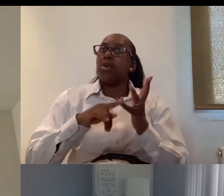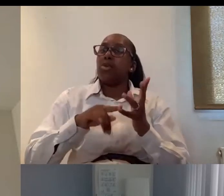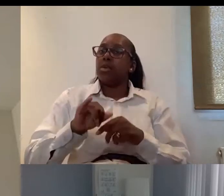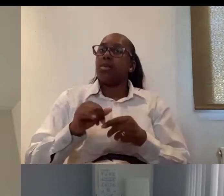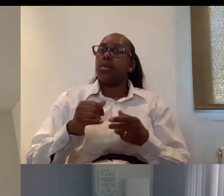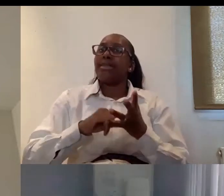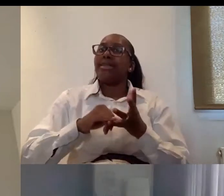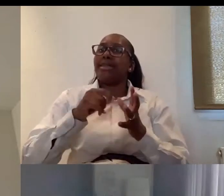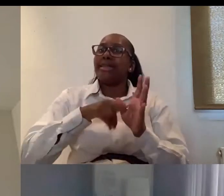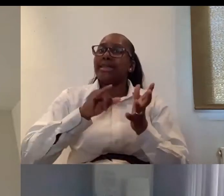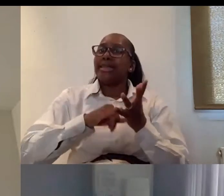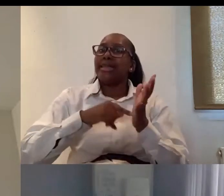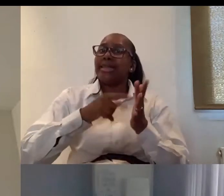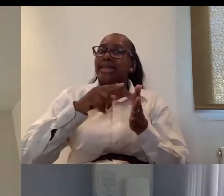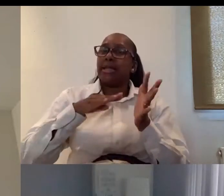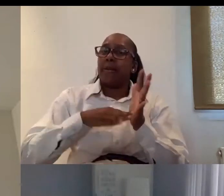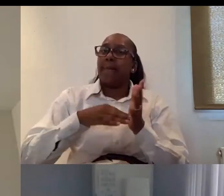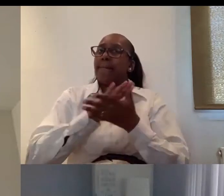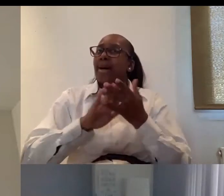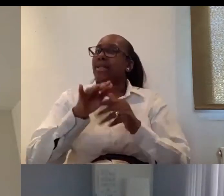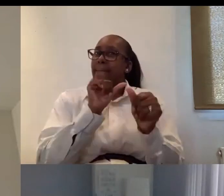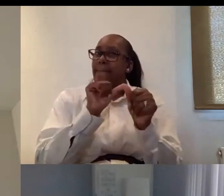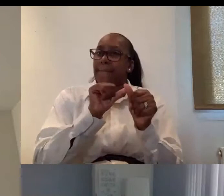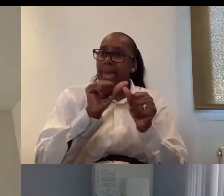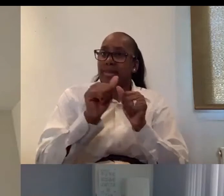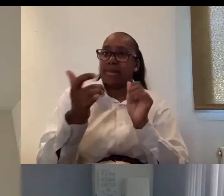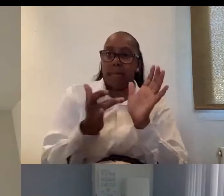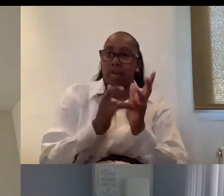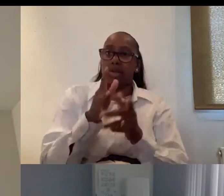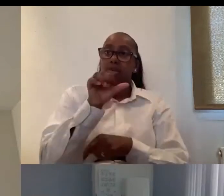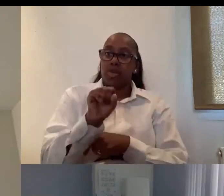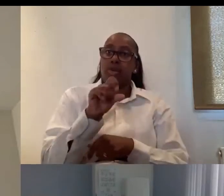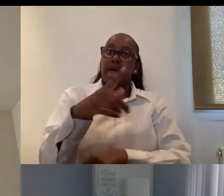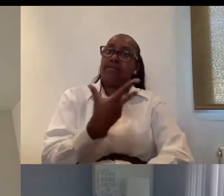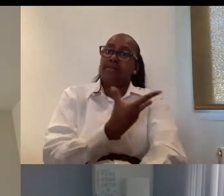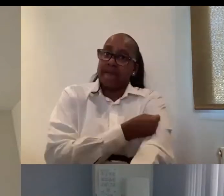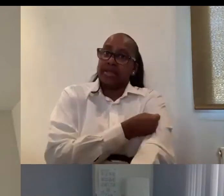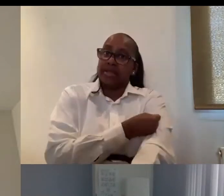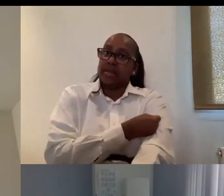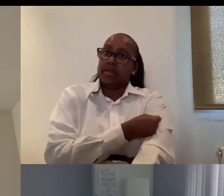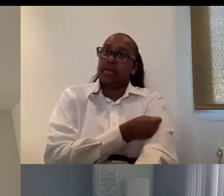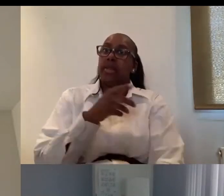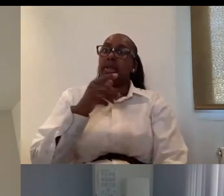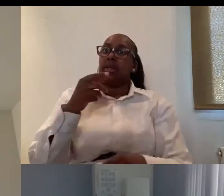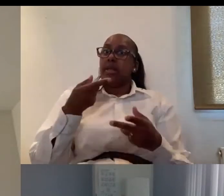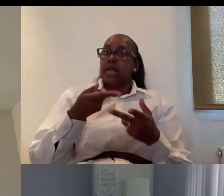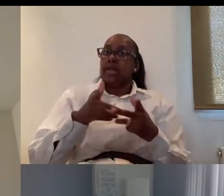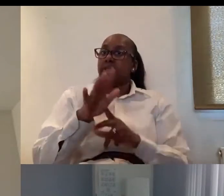severe illness if you catch COVID-19. So it's probably even more important that you are vaccinated if you are